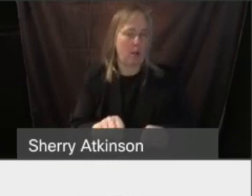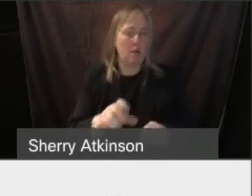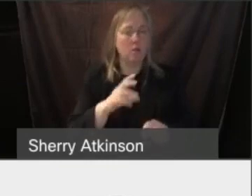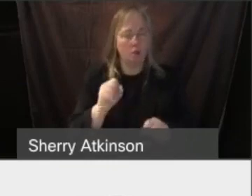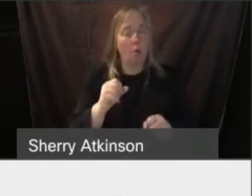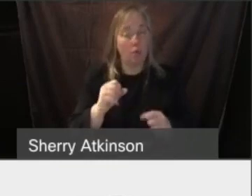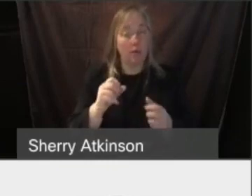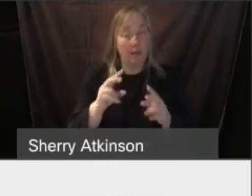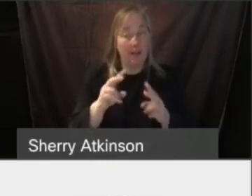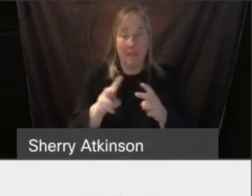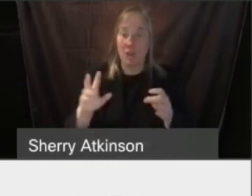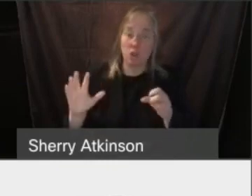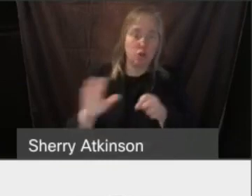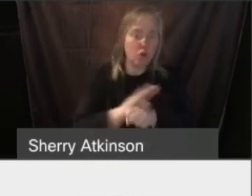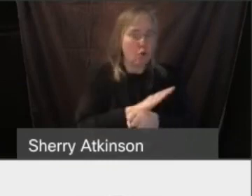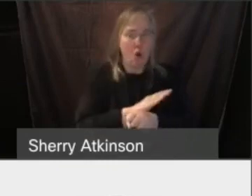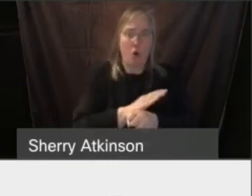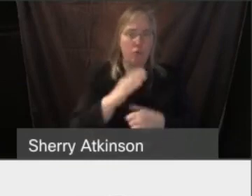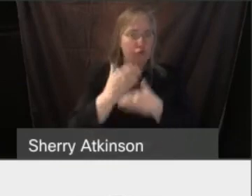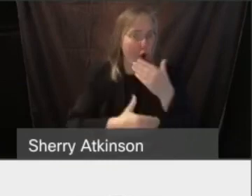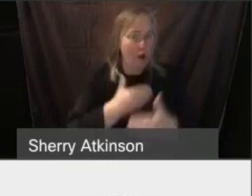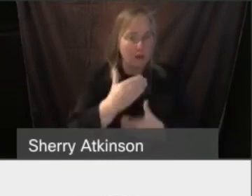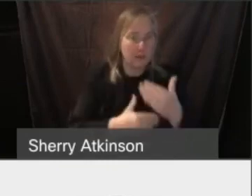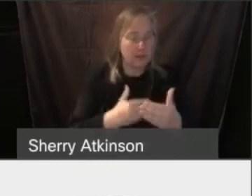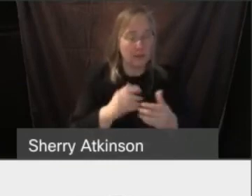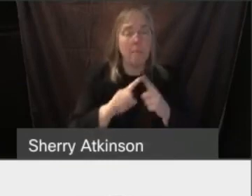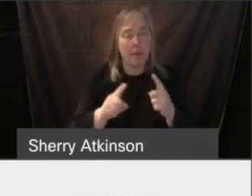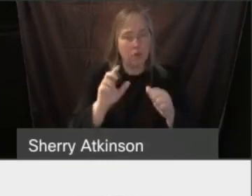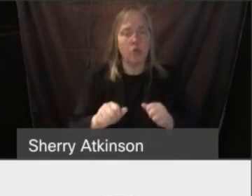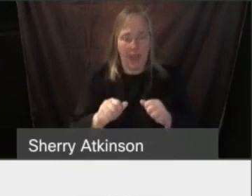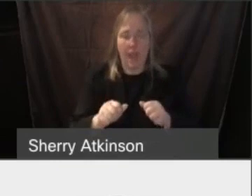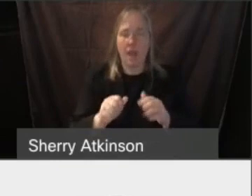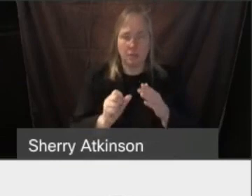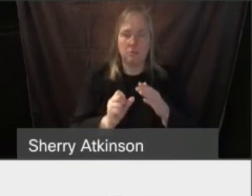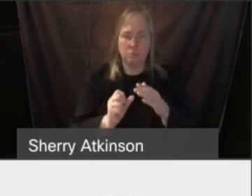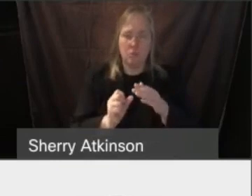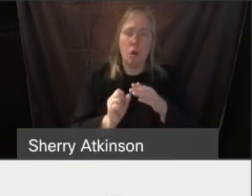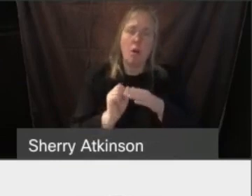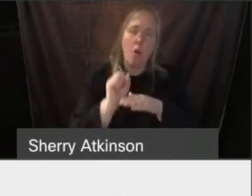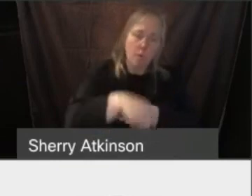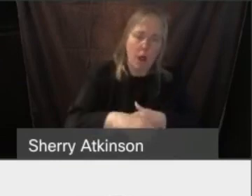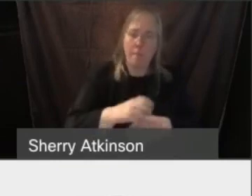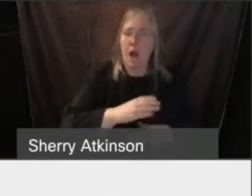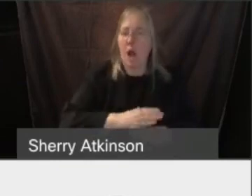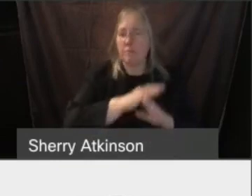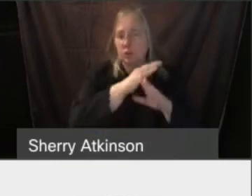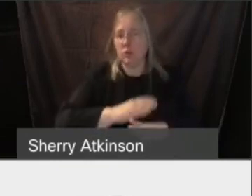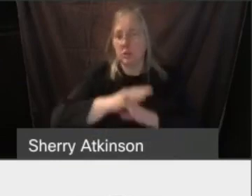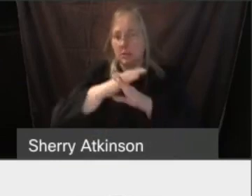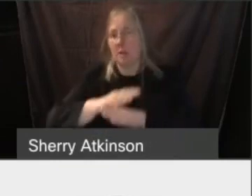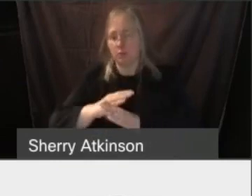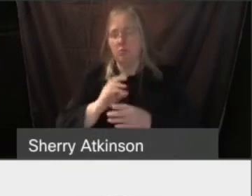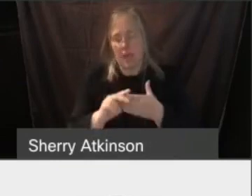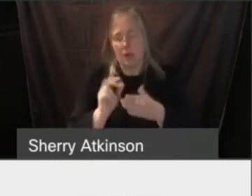thorough process, but you can get over all of the obstacles as they come along, whatever those things might be.